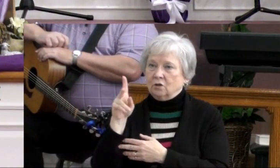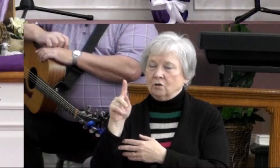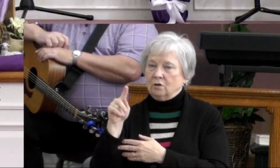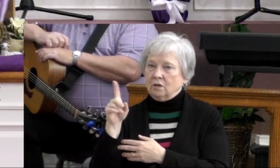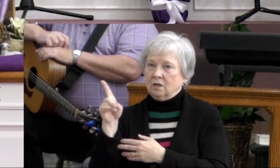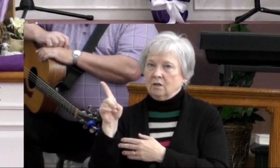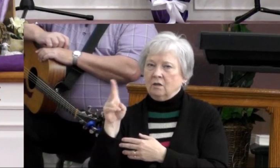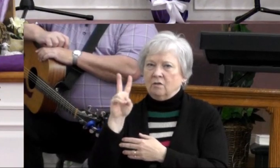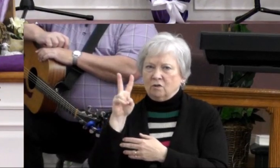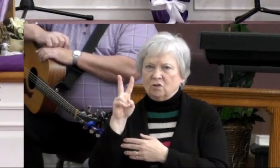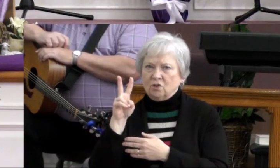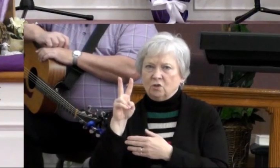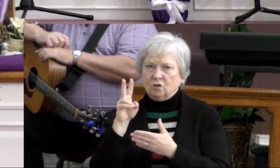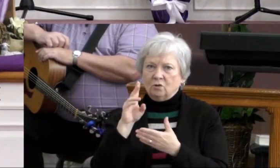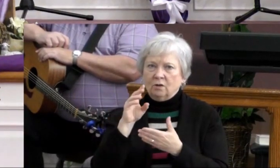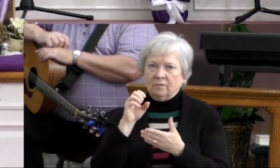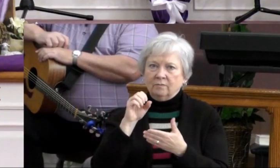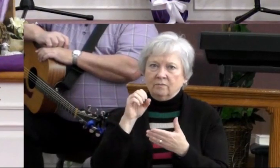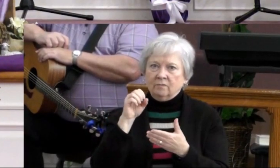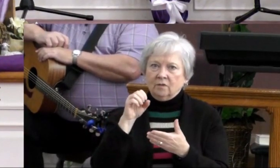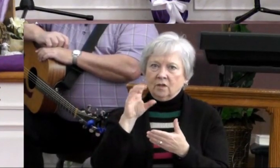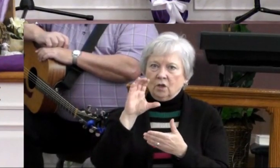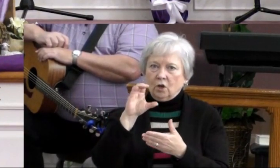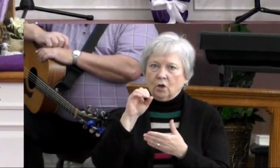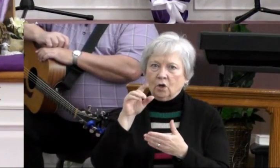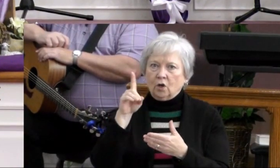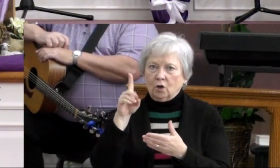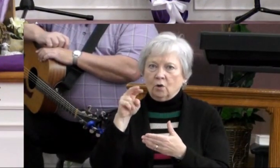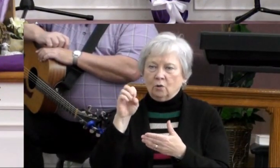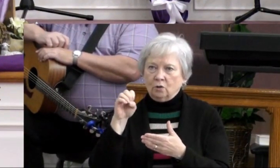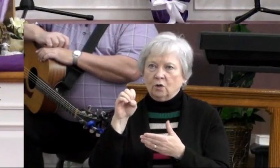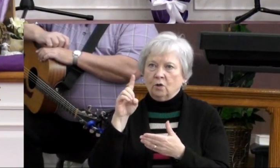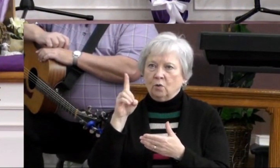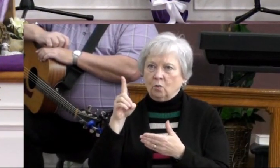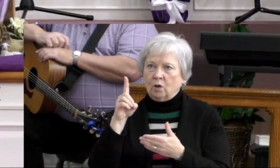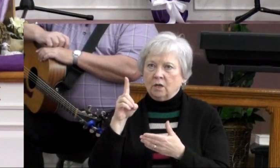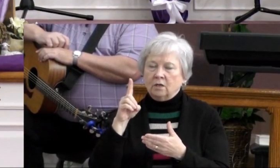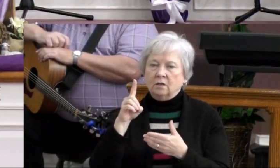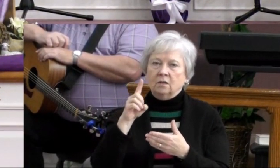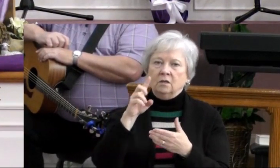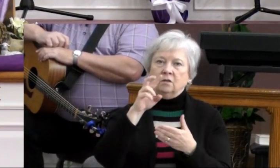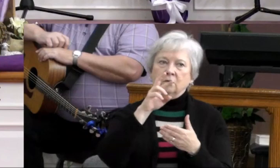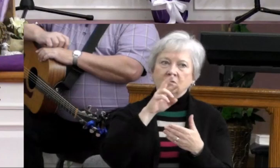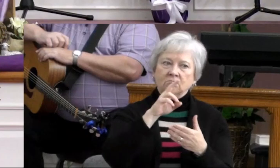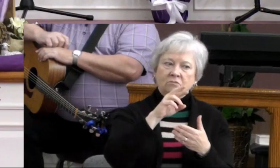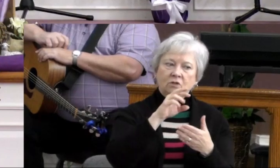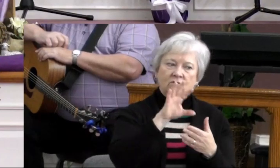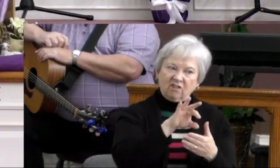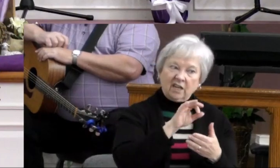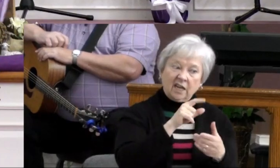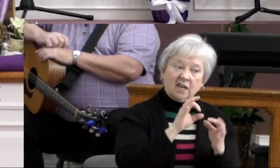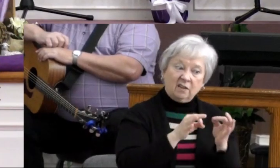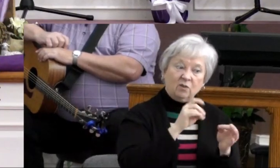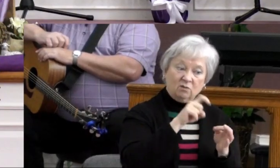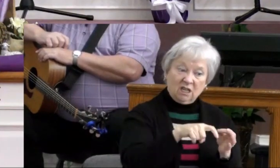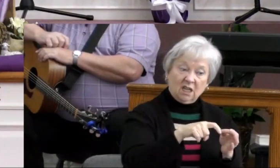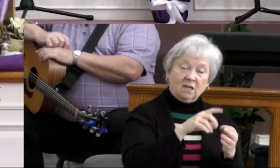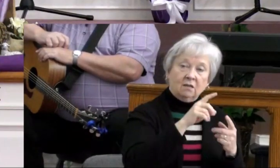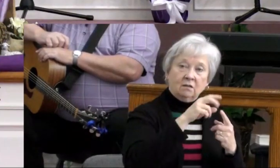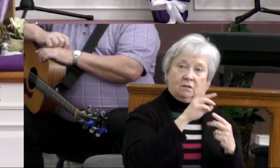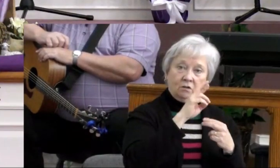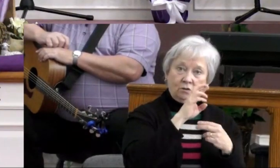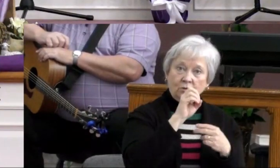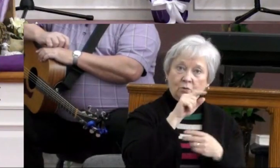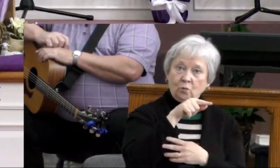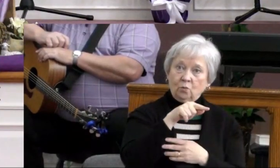codes on there. One of them is so you can register. The other one is to check and make sure you are registered. So whichever one of those